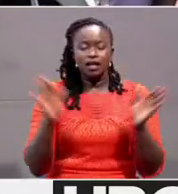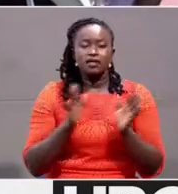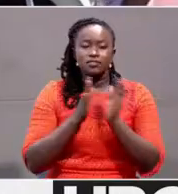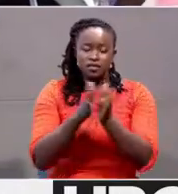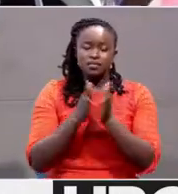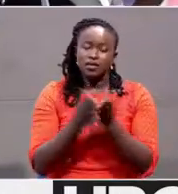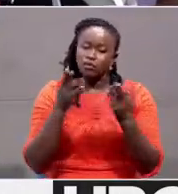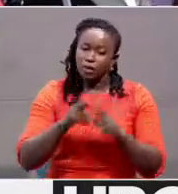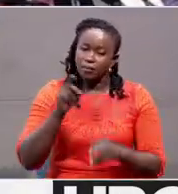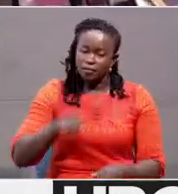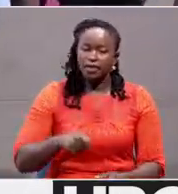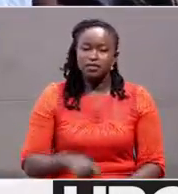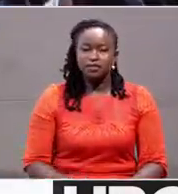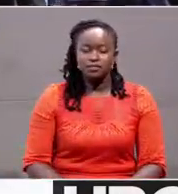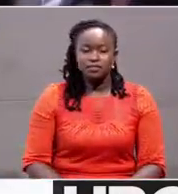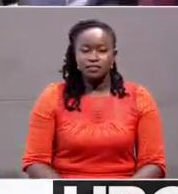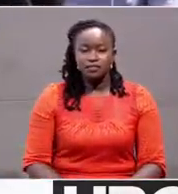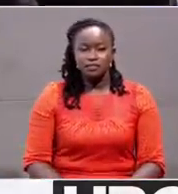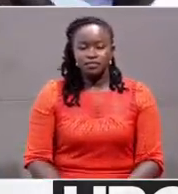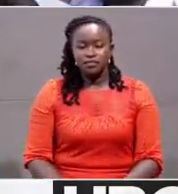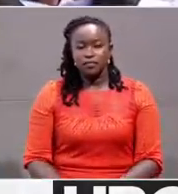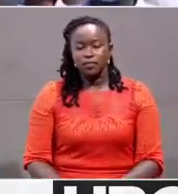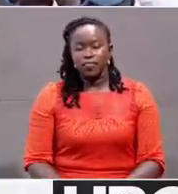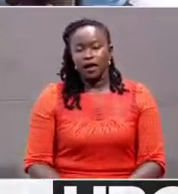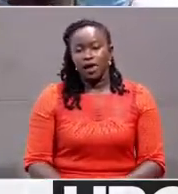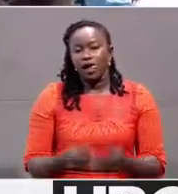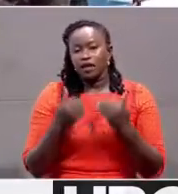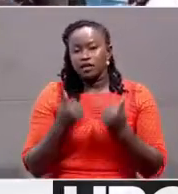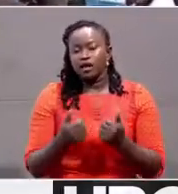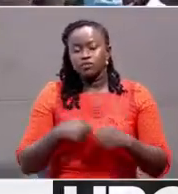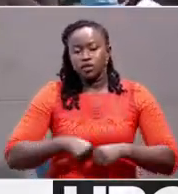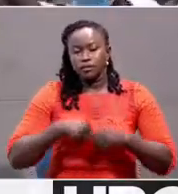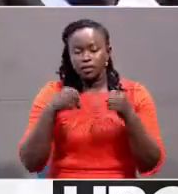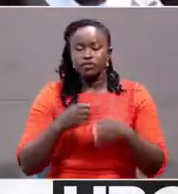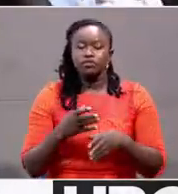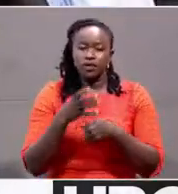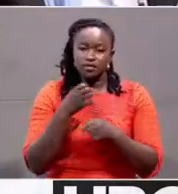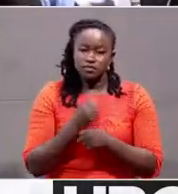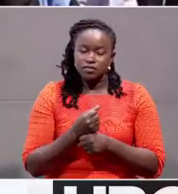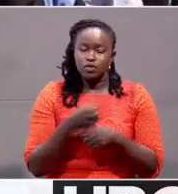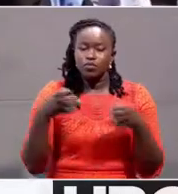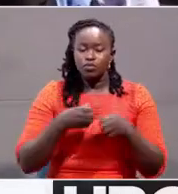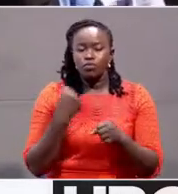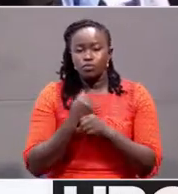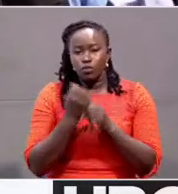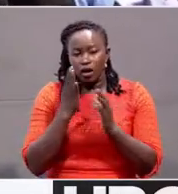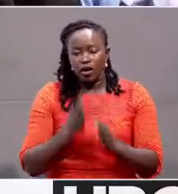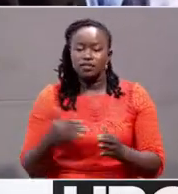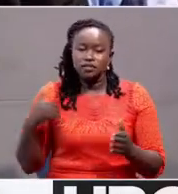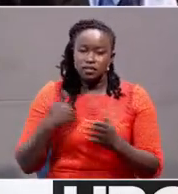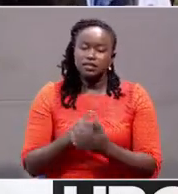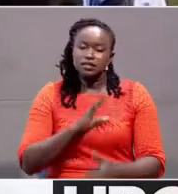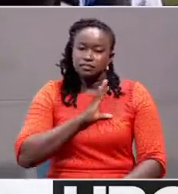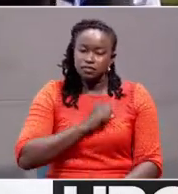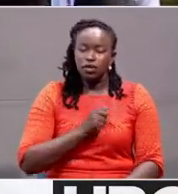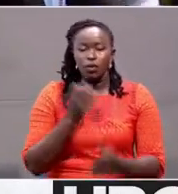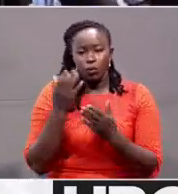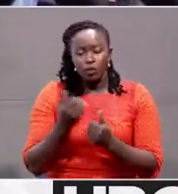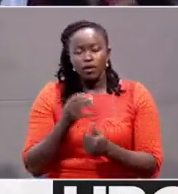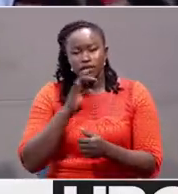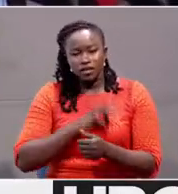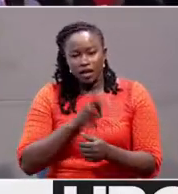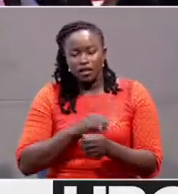explanation. According to Ronald Ashakimana, the chairperson of the association, the workers have been patiently waiting for their salaries